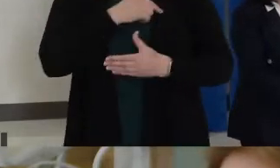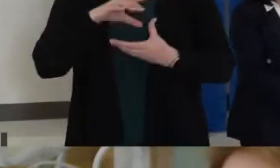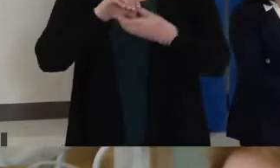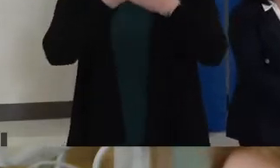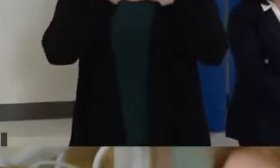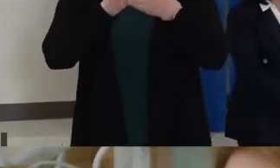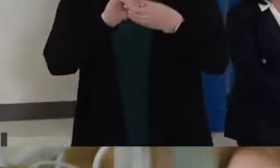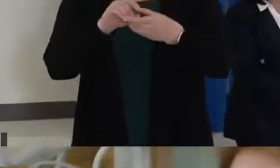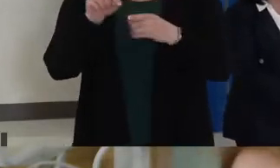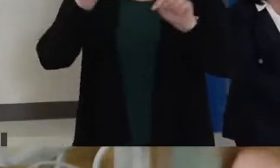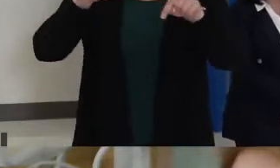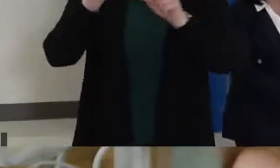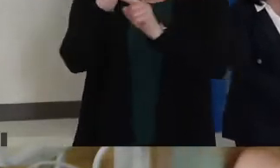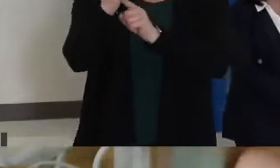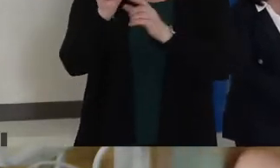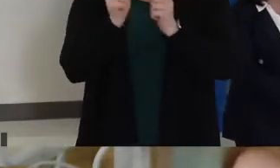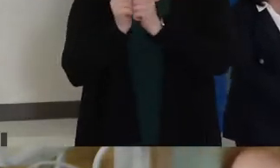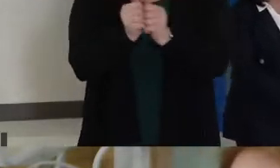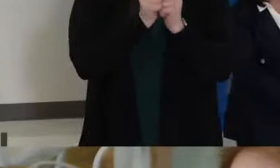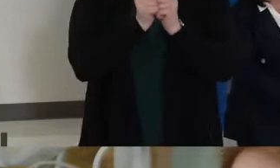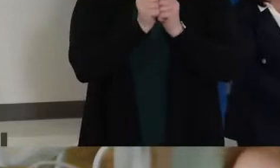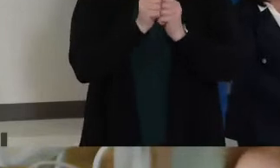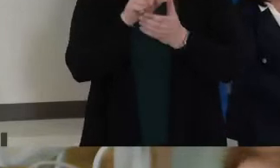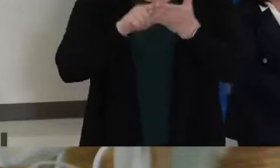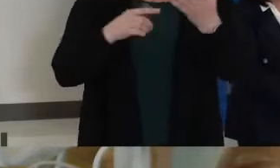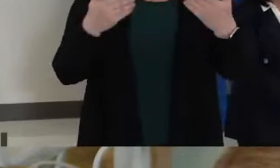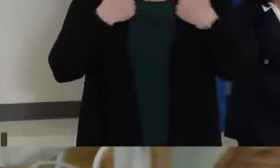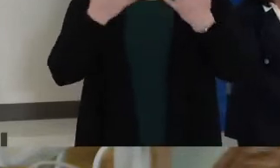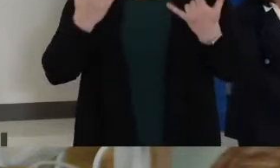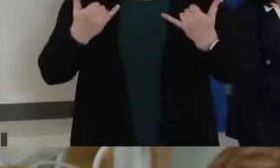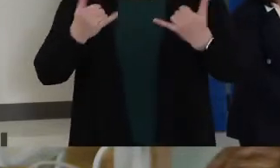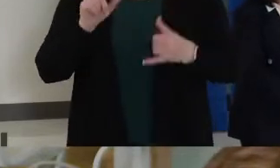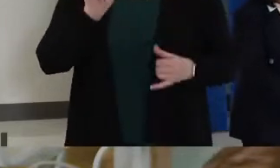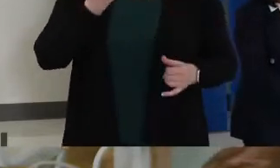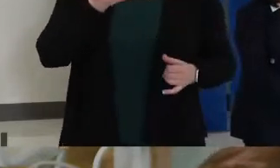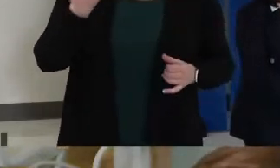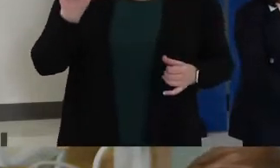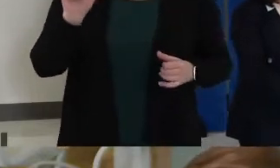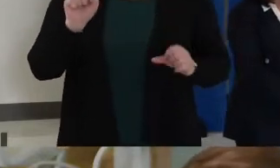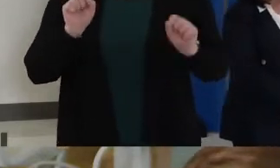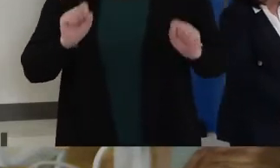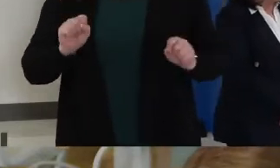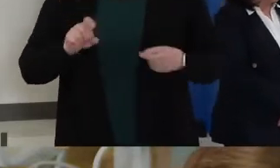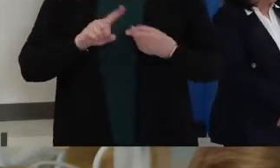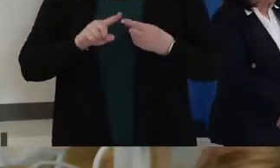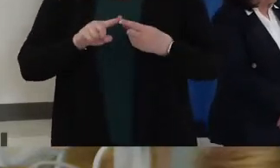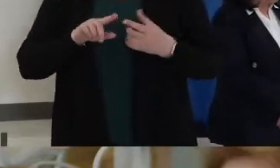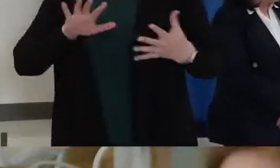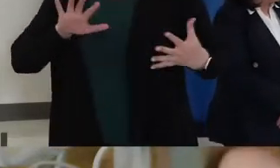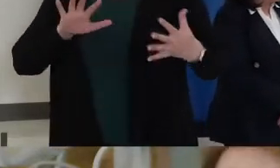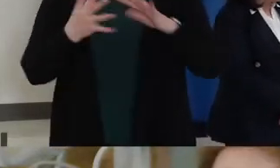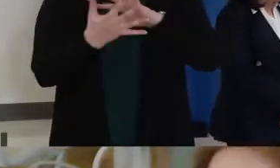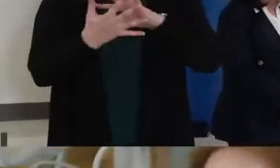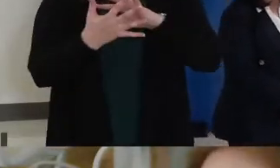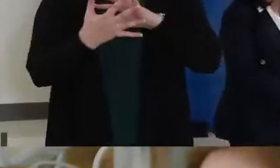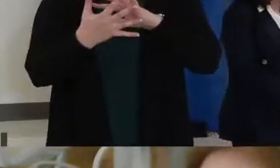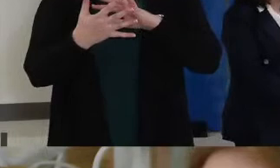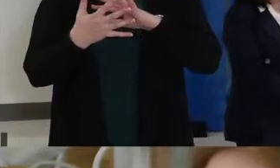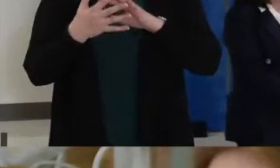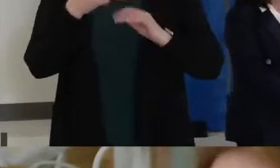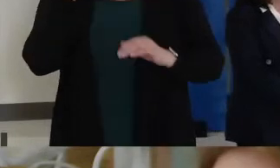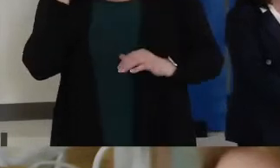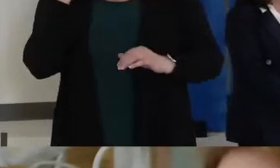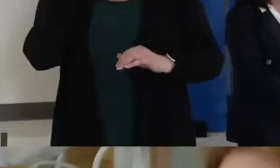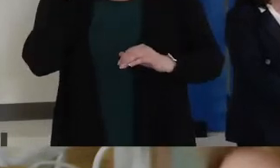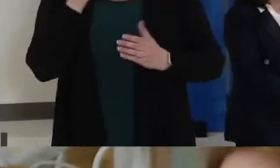We own this moment, but we have now the tools and the capacity to turn this ship around. And it's because of the folks you see behind